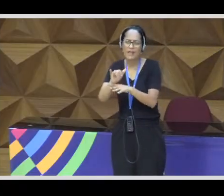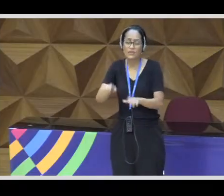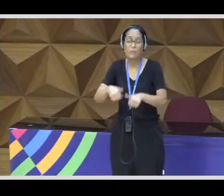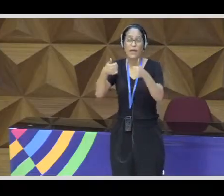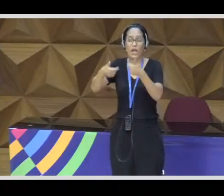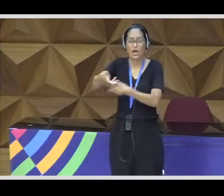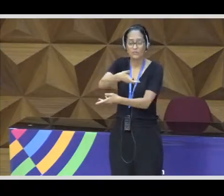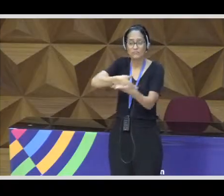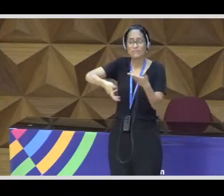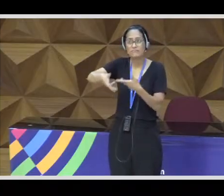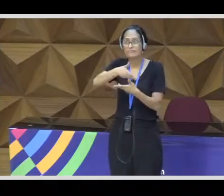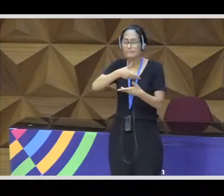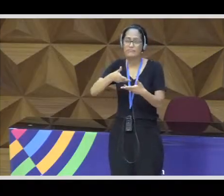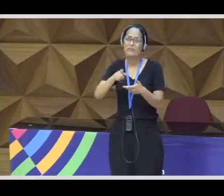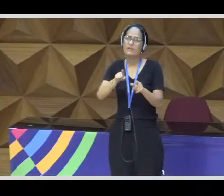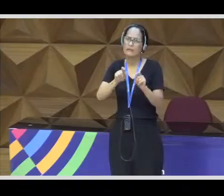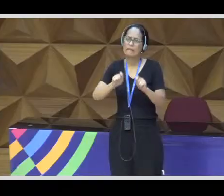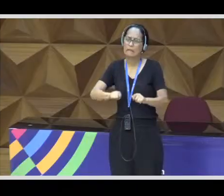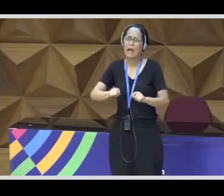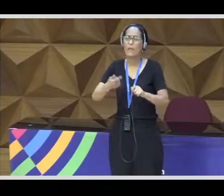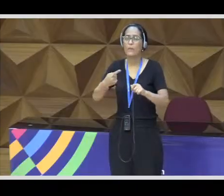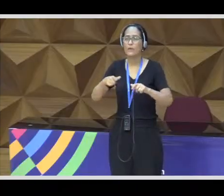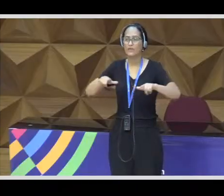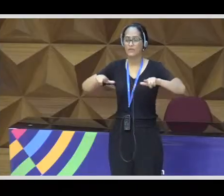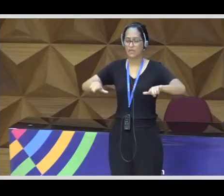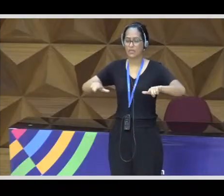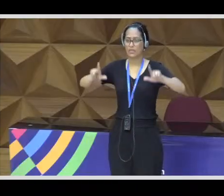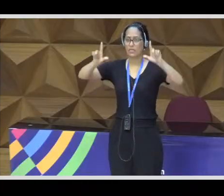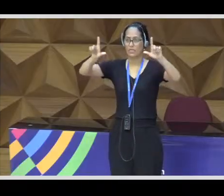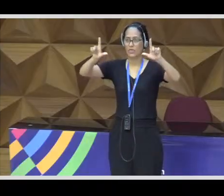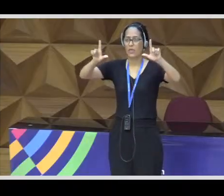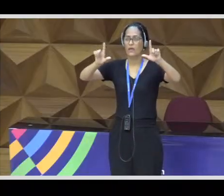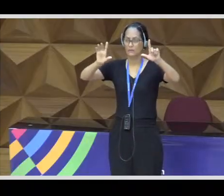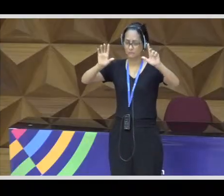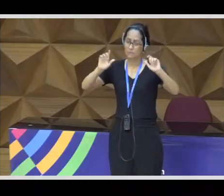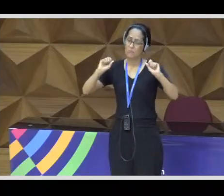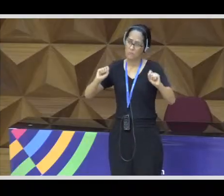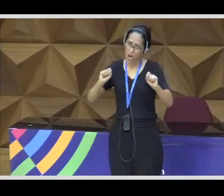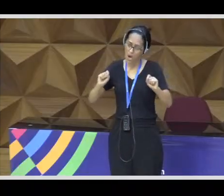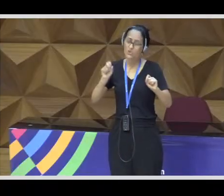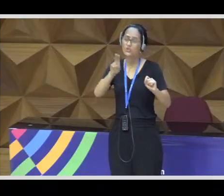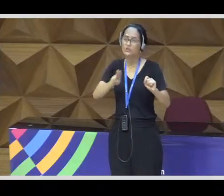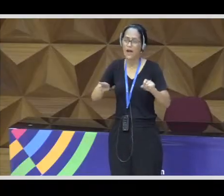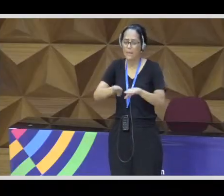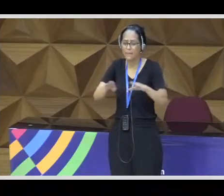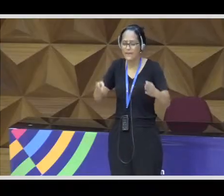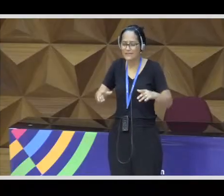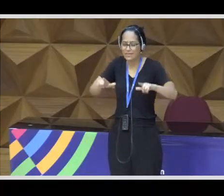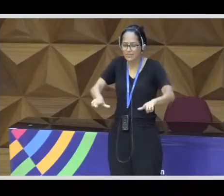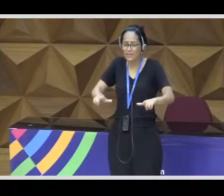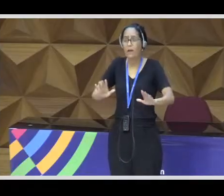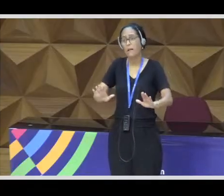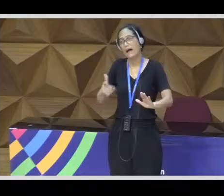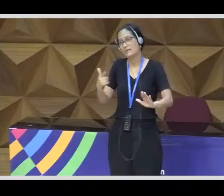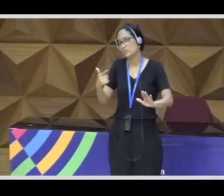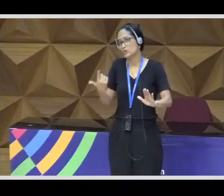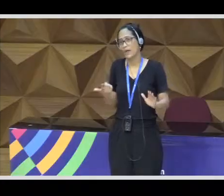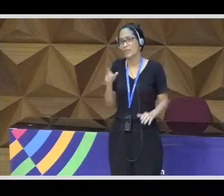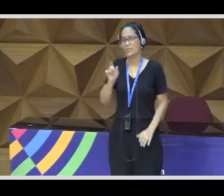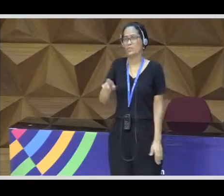these physical surfaces around you. So we use those. Right, I forgot what was the first bit?